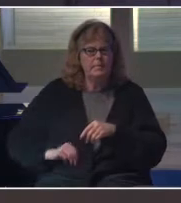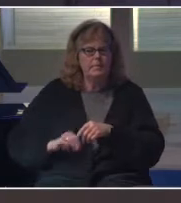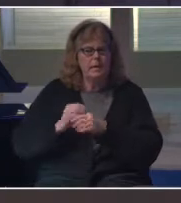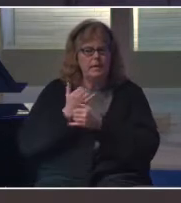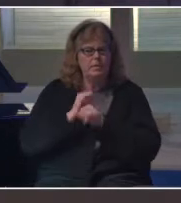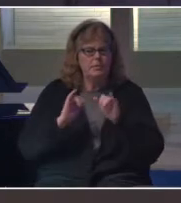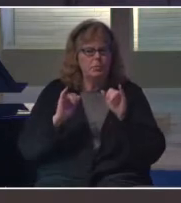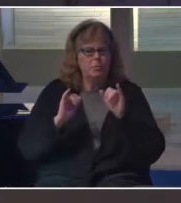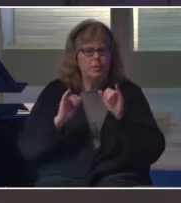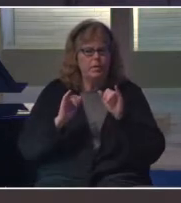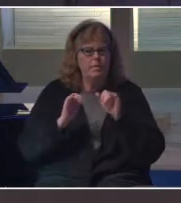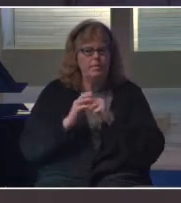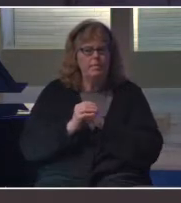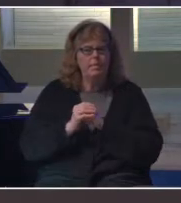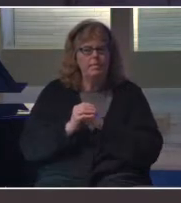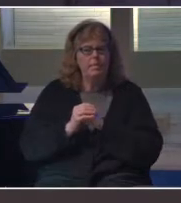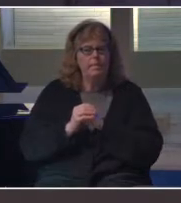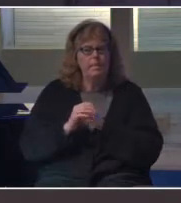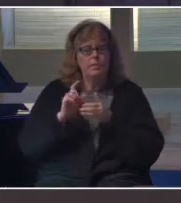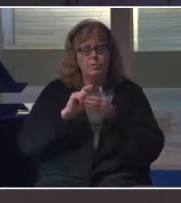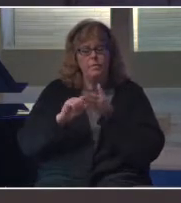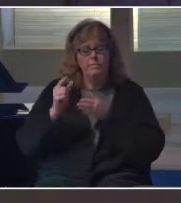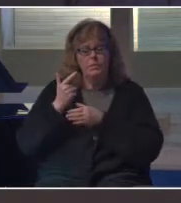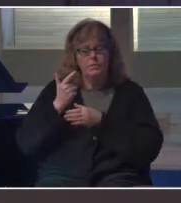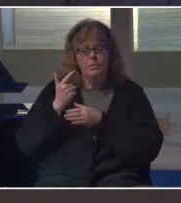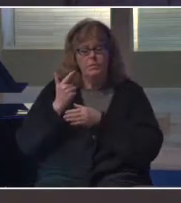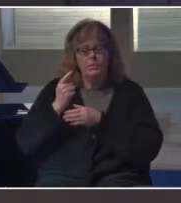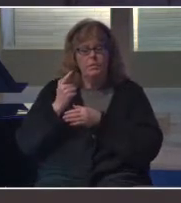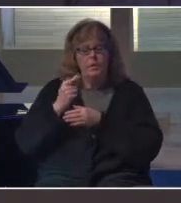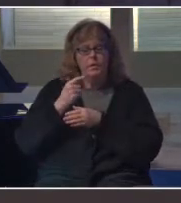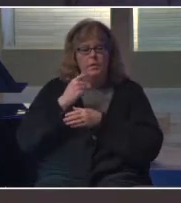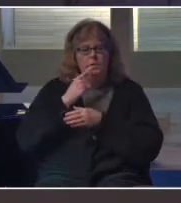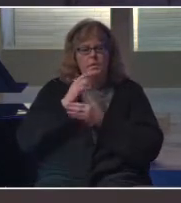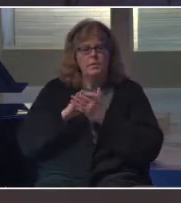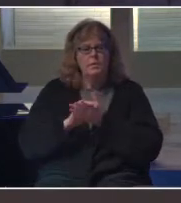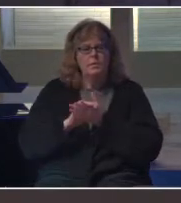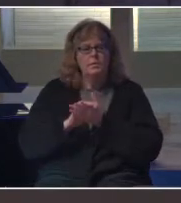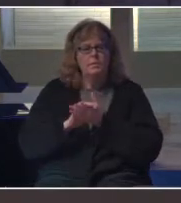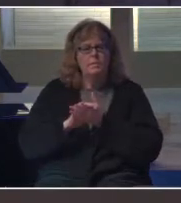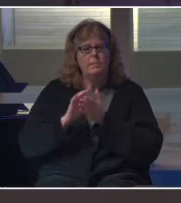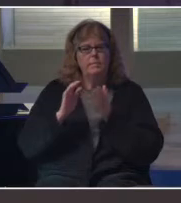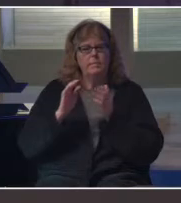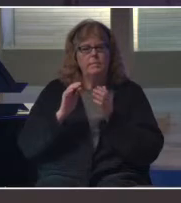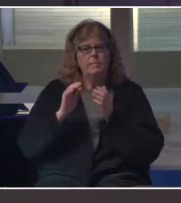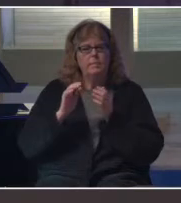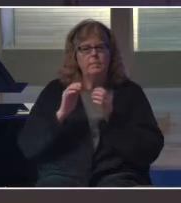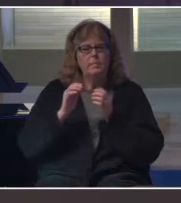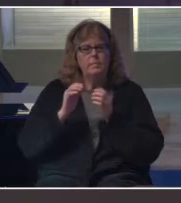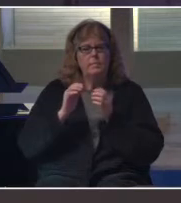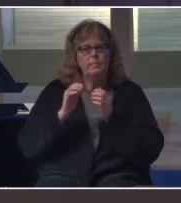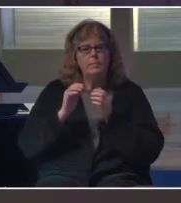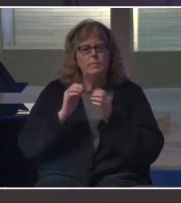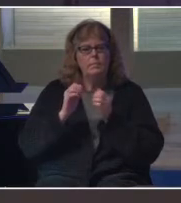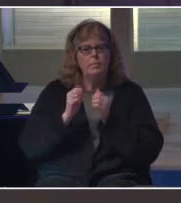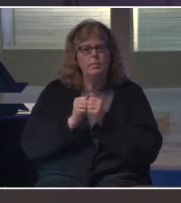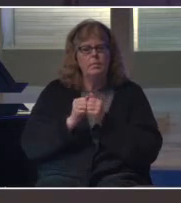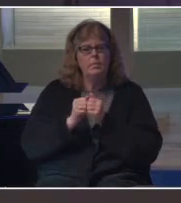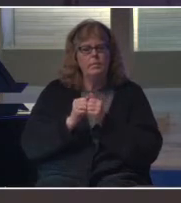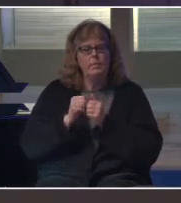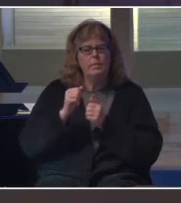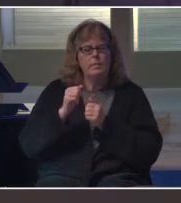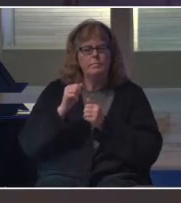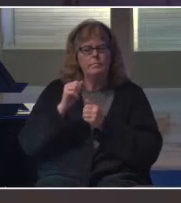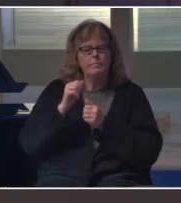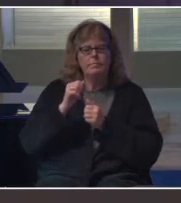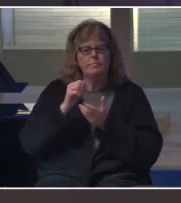Yeshua. Well, in verse 21, we learn that with the reality that Rebekah